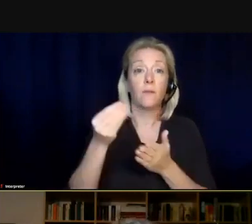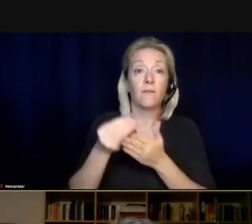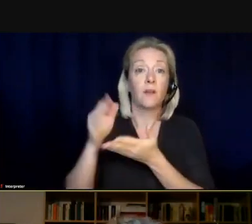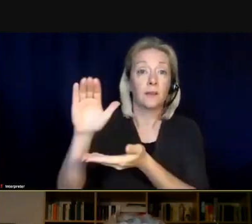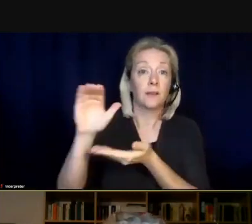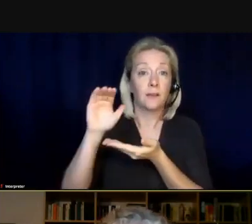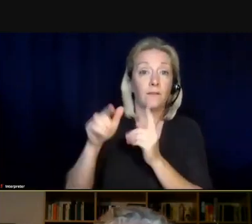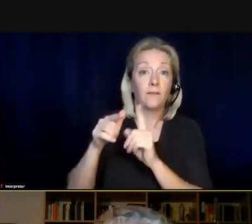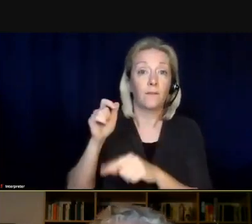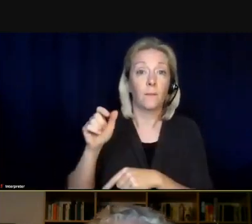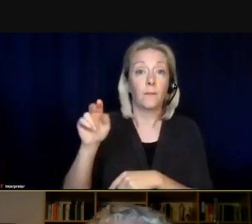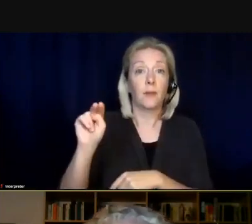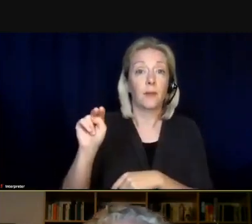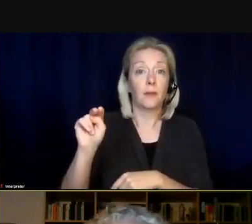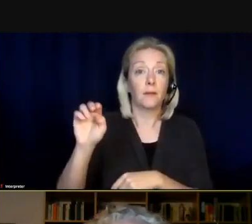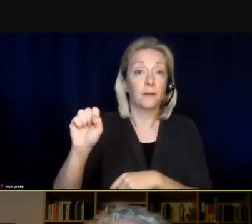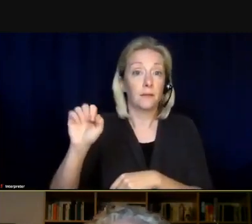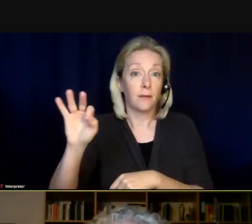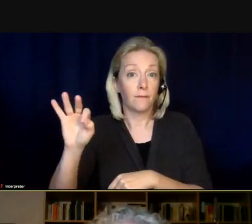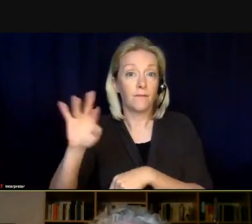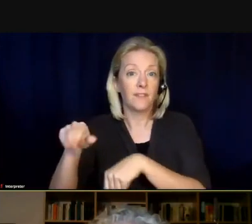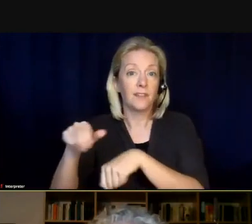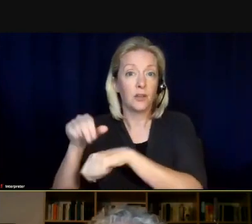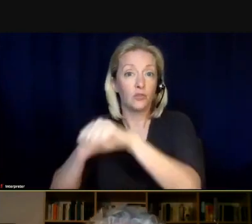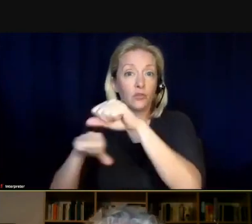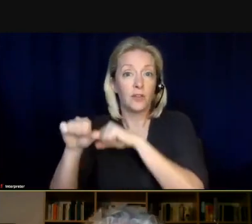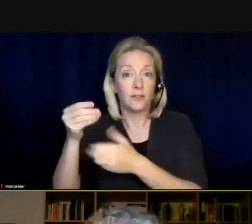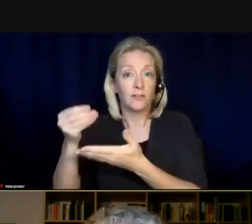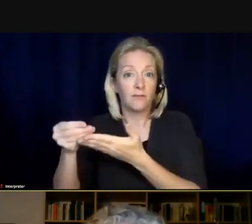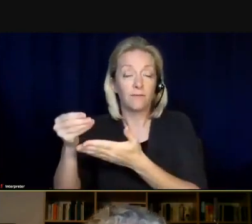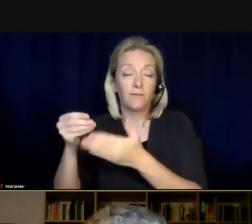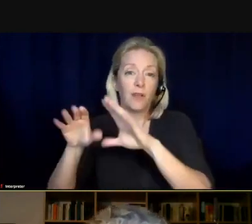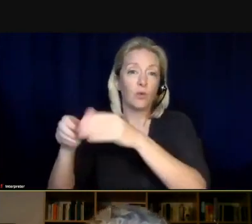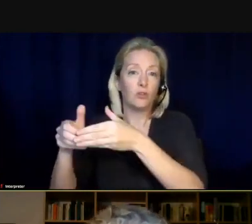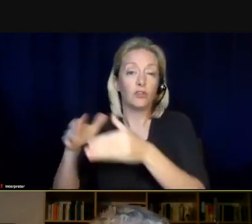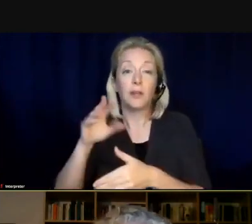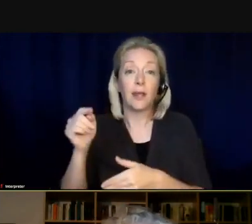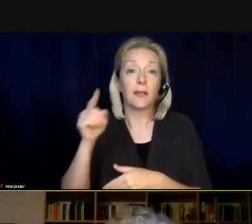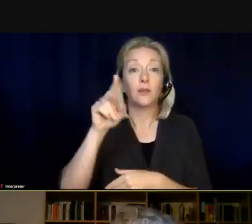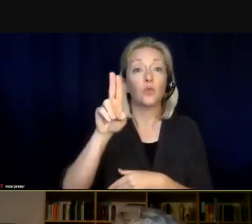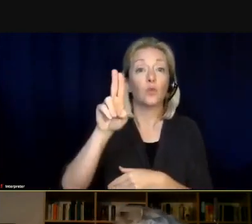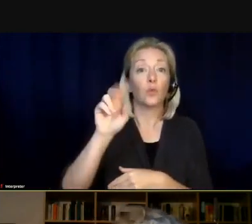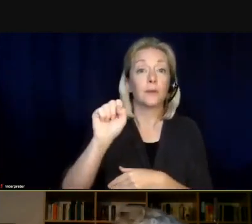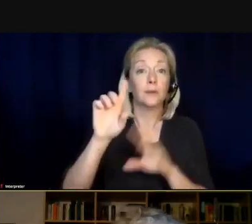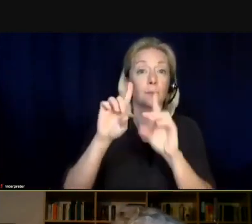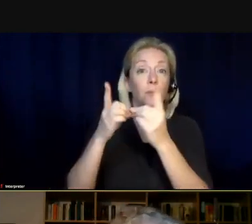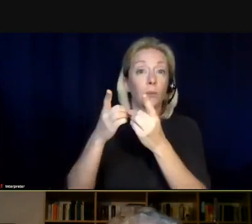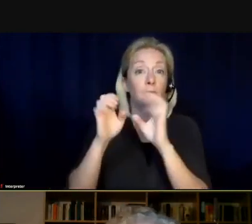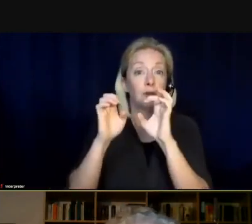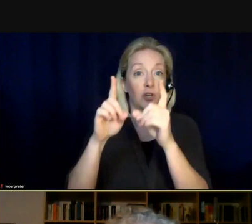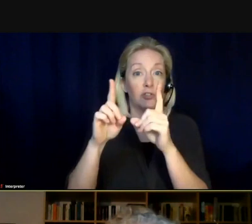National Science Foundation. The idea for the website began many years ago.